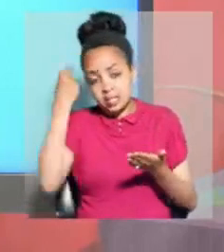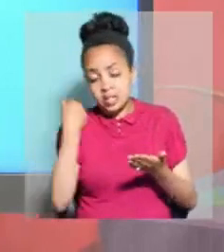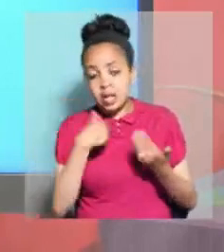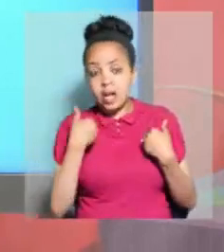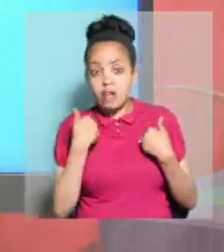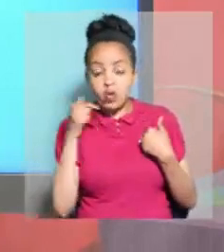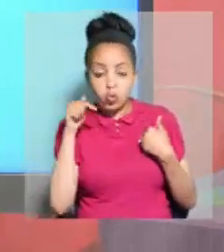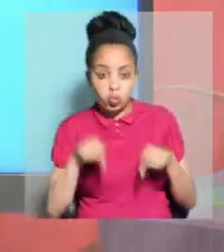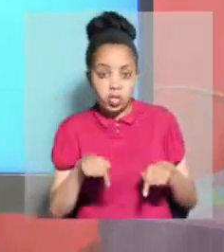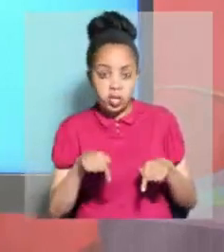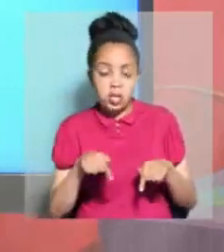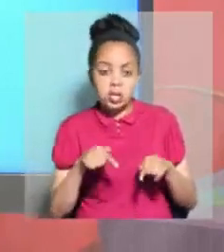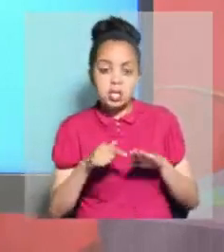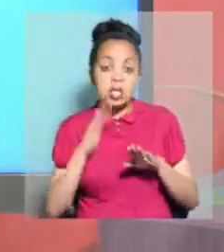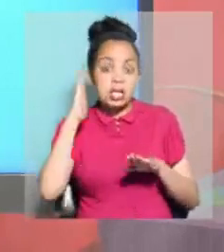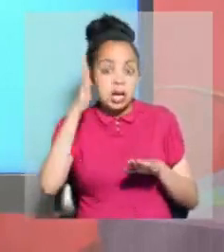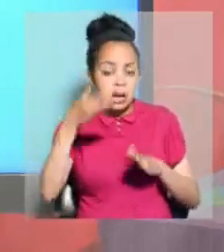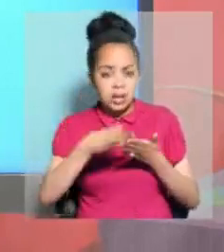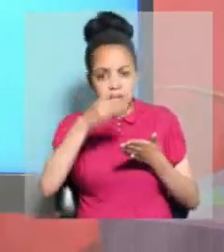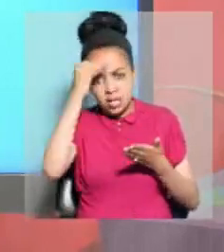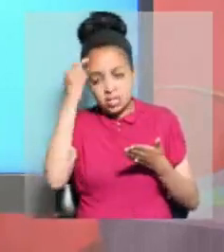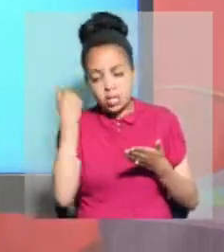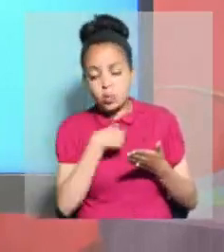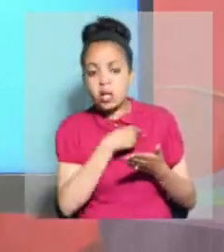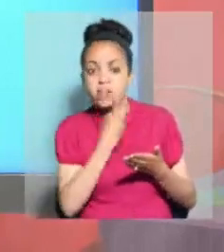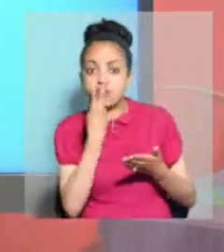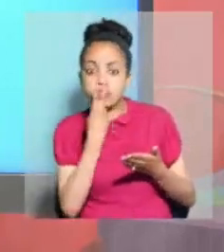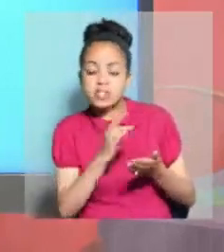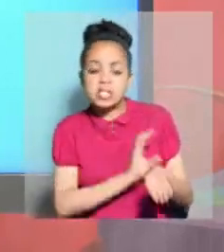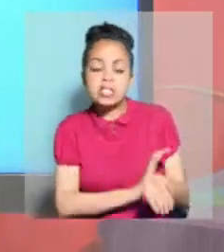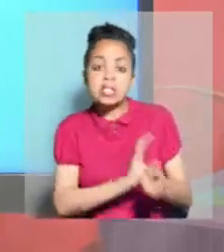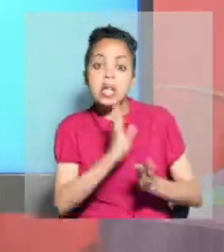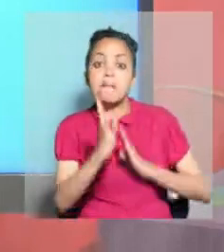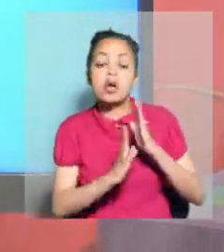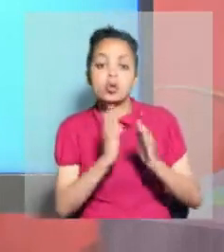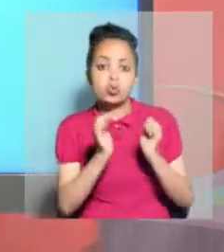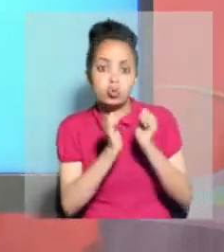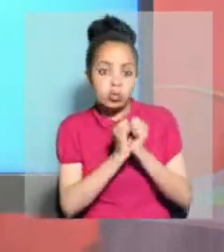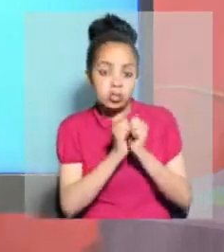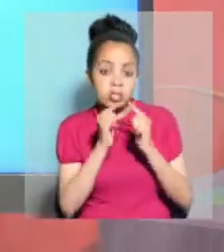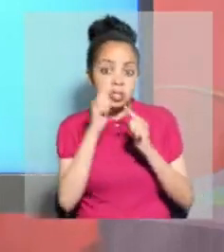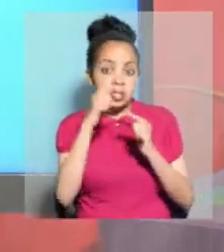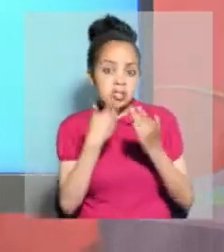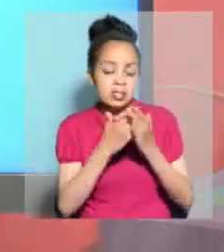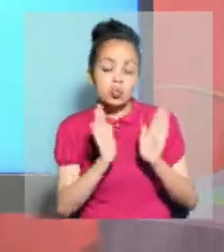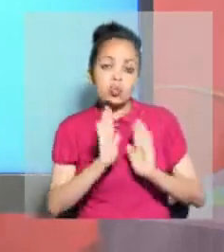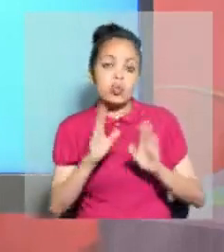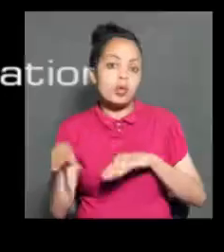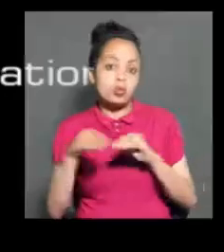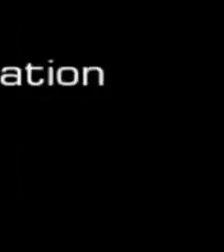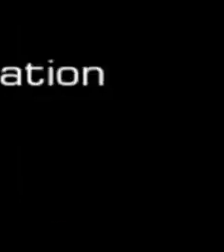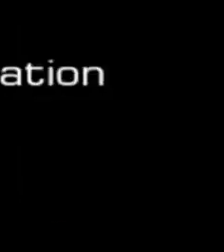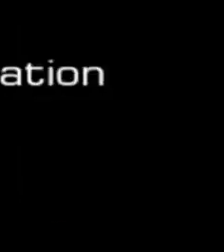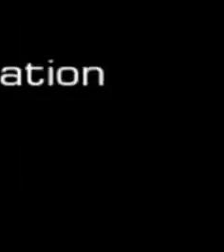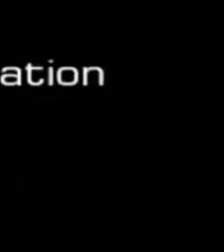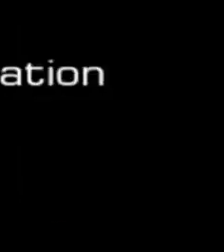for you for today. In our coming lesson, we'll come to see cell biology together. Until that, goodbye students.